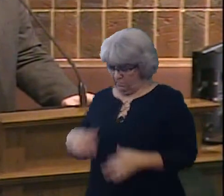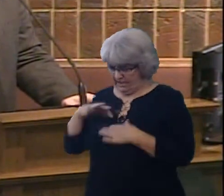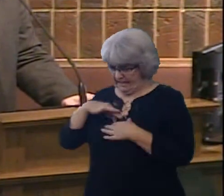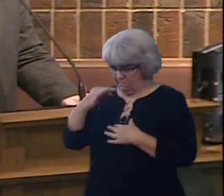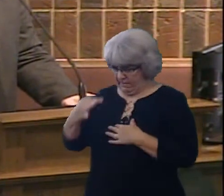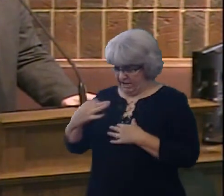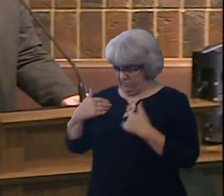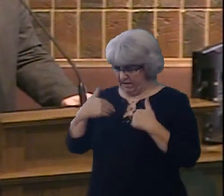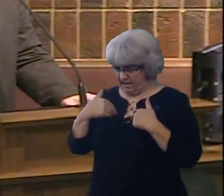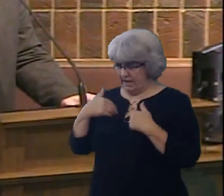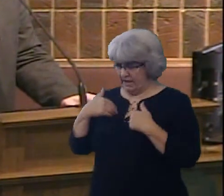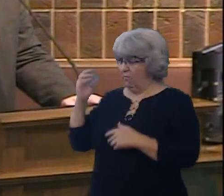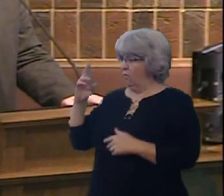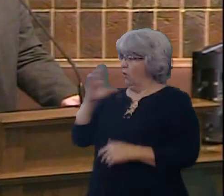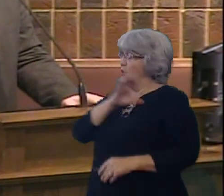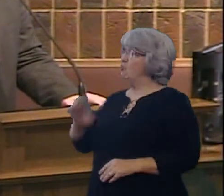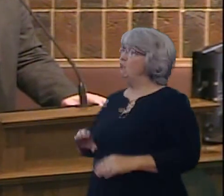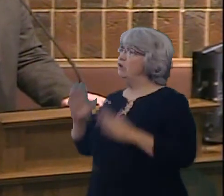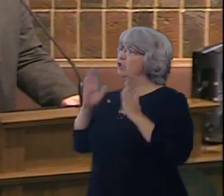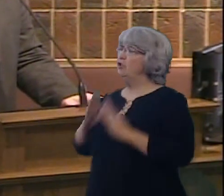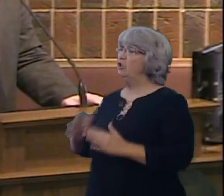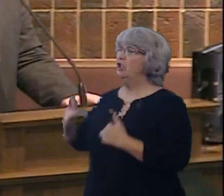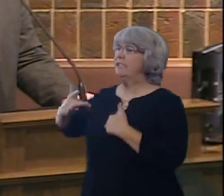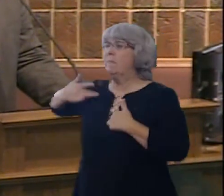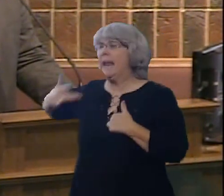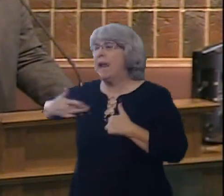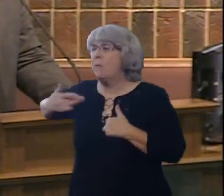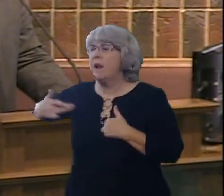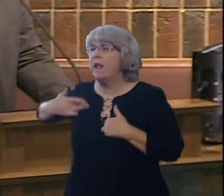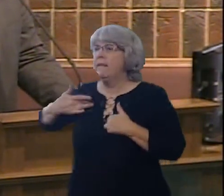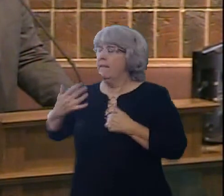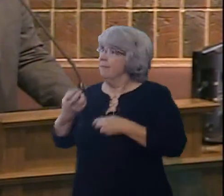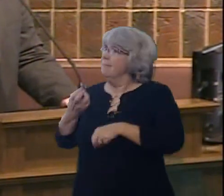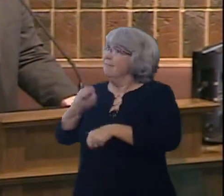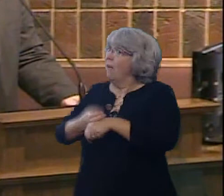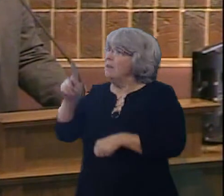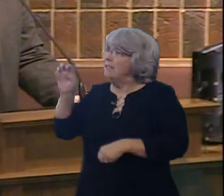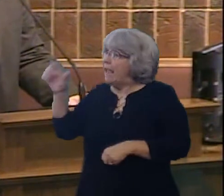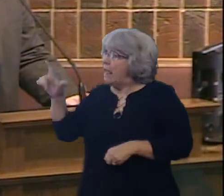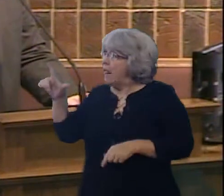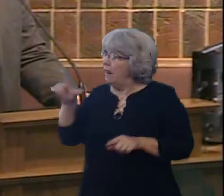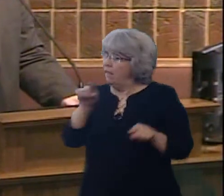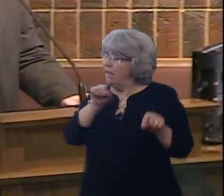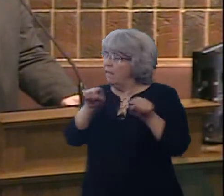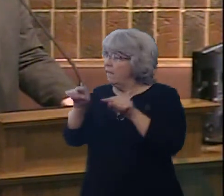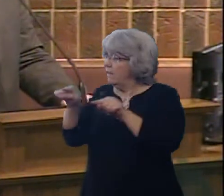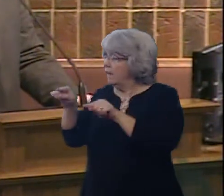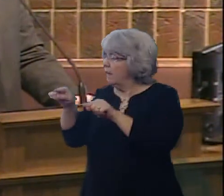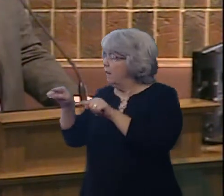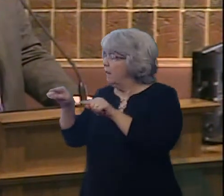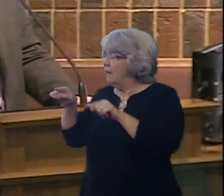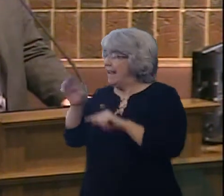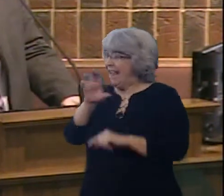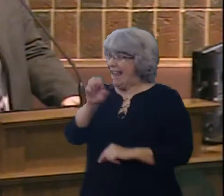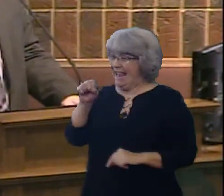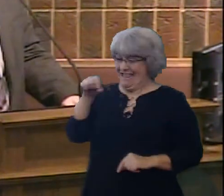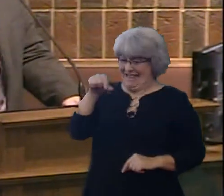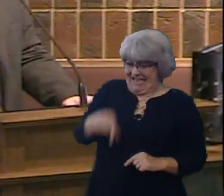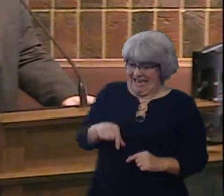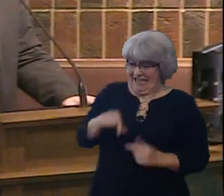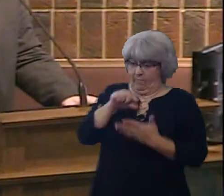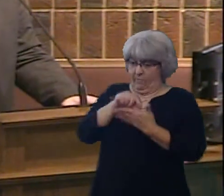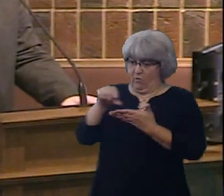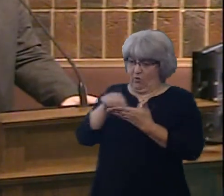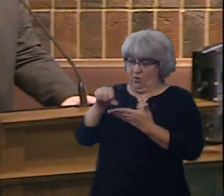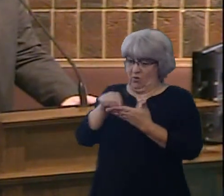these things, it's interesting because this right here is the only time that the spirit could in any way be